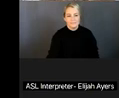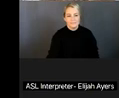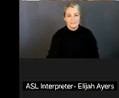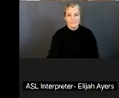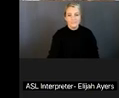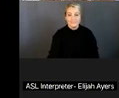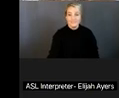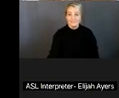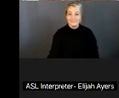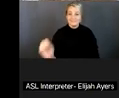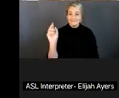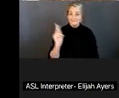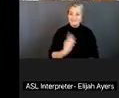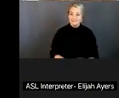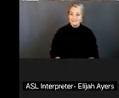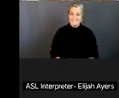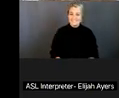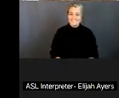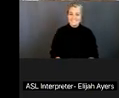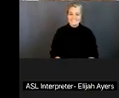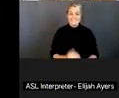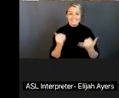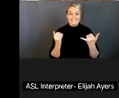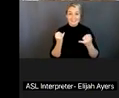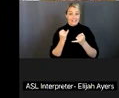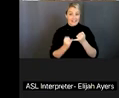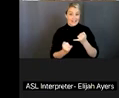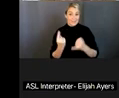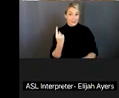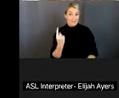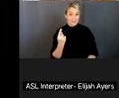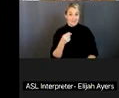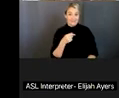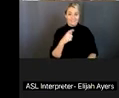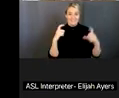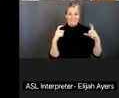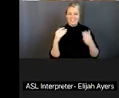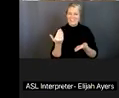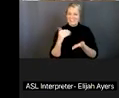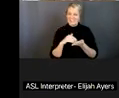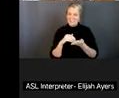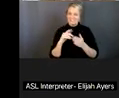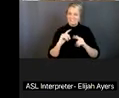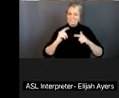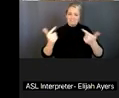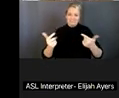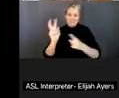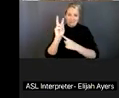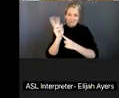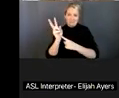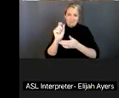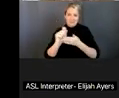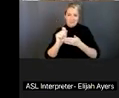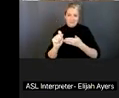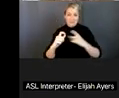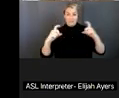Okay. And then the last one, where we'll again be here for 2 minutes. When you think